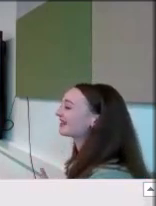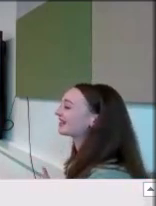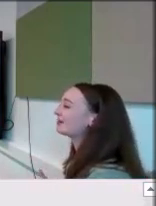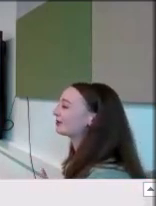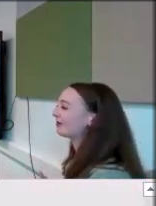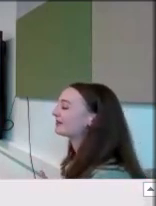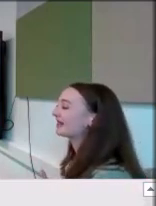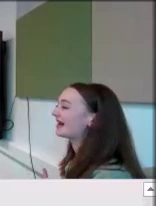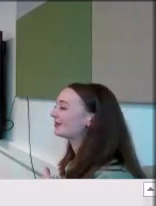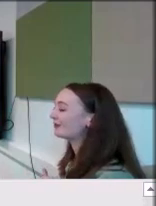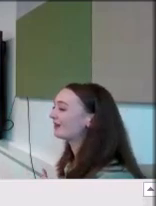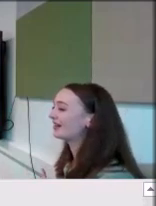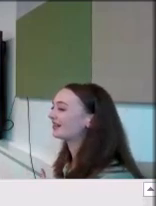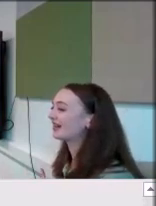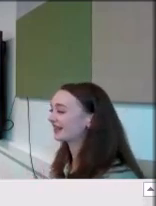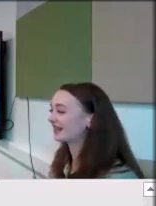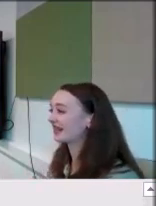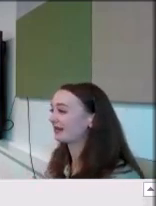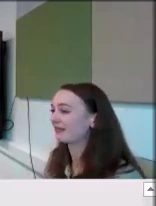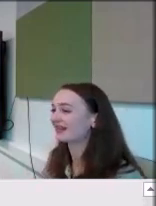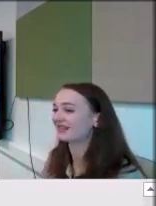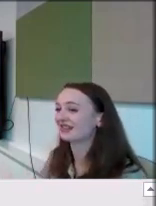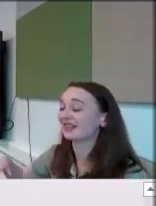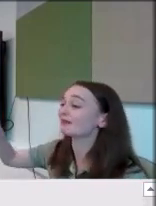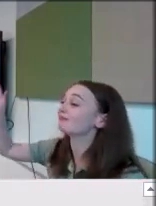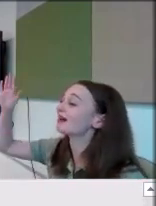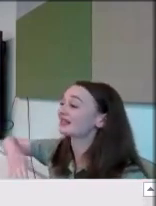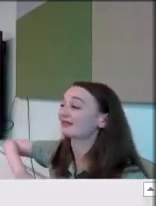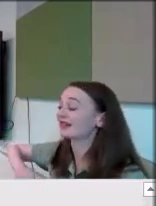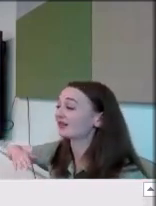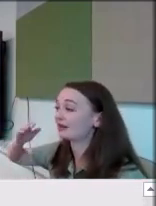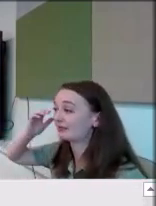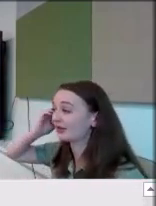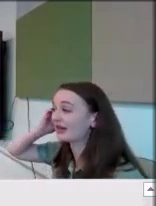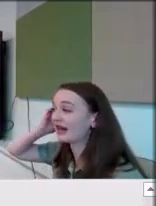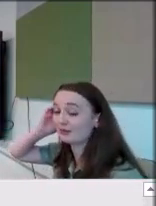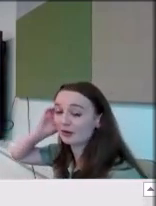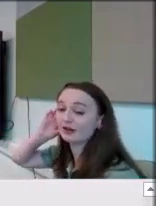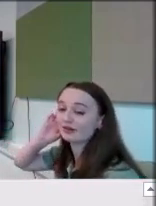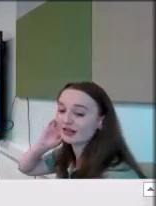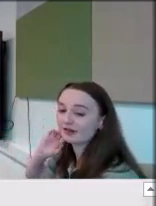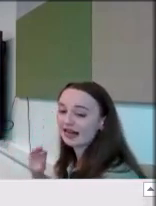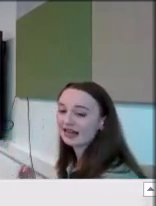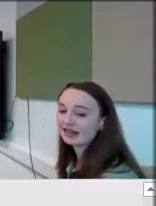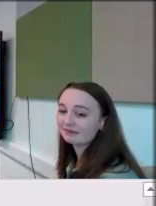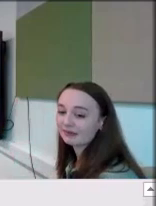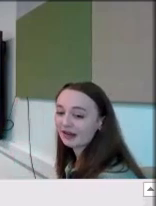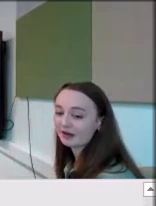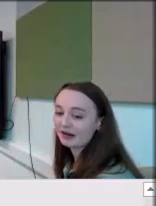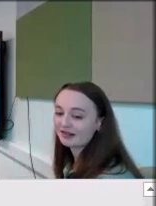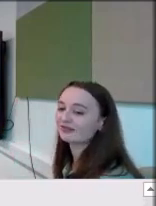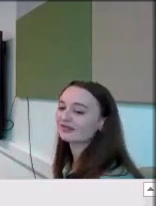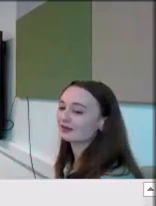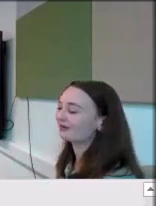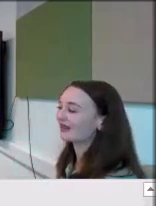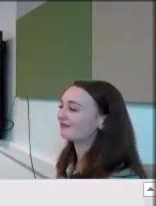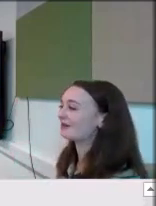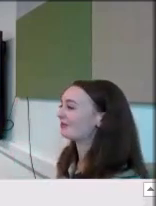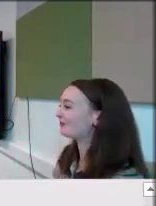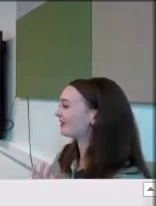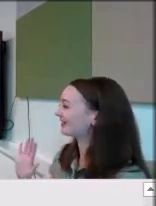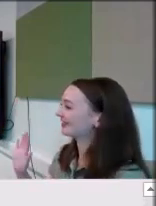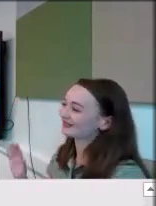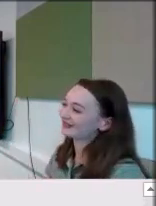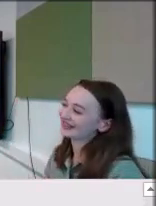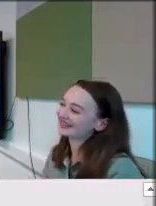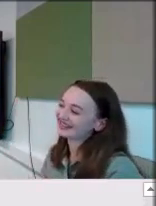go on Accessable's website, you'll find Accessable ambassadors, and there's a massive list of people on there from all over the UK. I'll definitely be forgetting